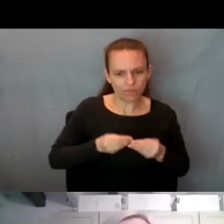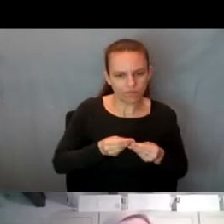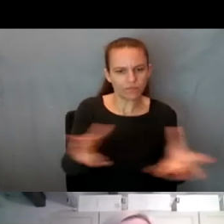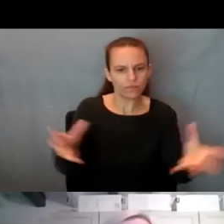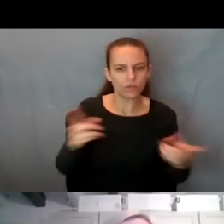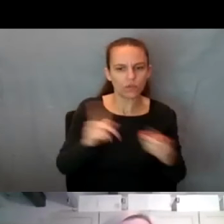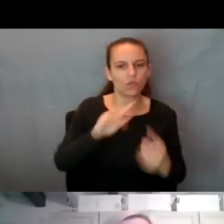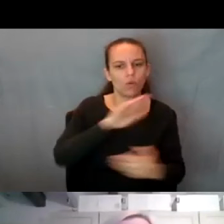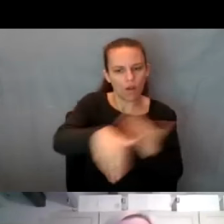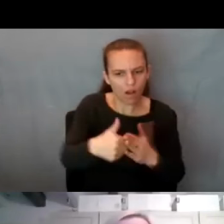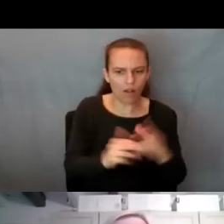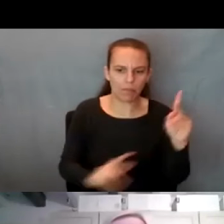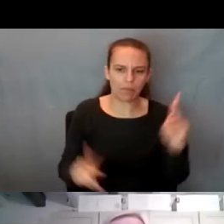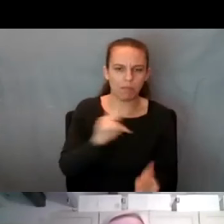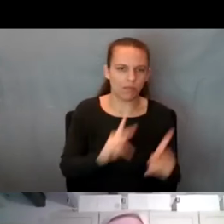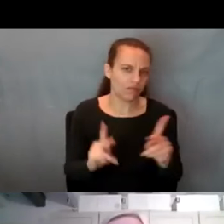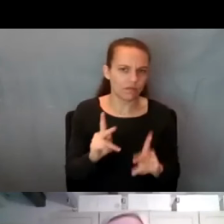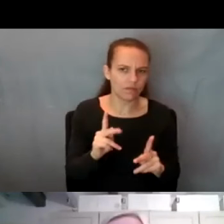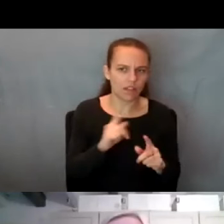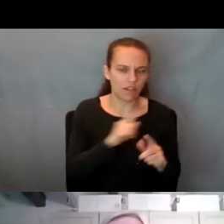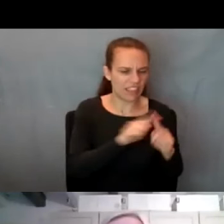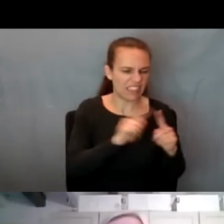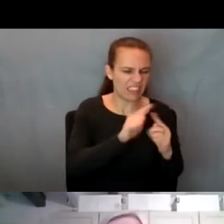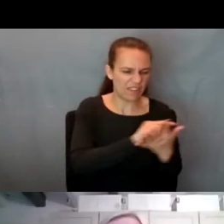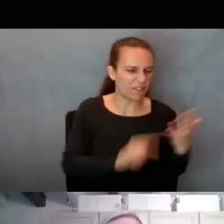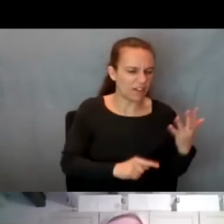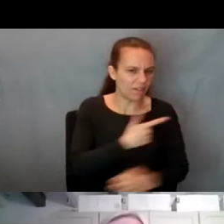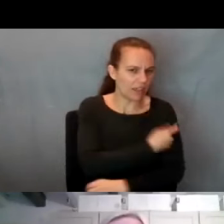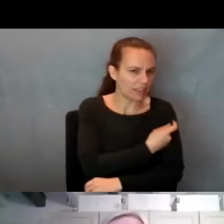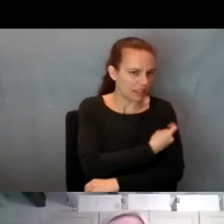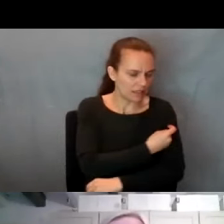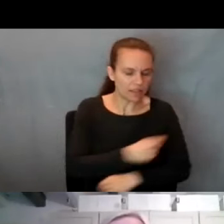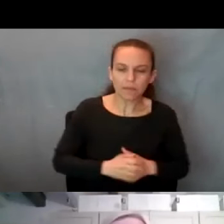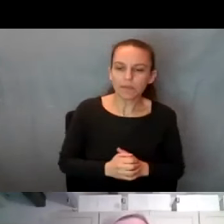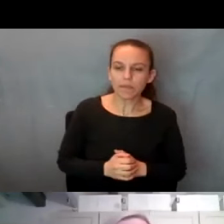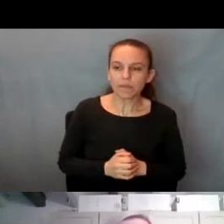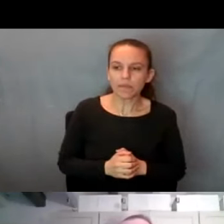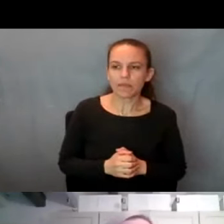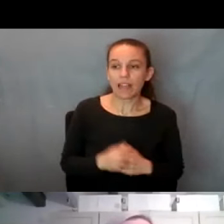different vaccines. I don't know if,